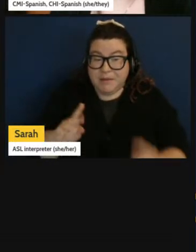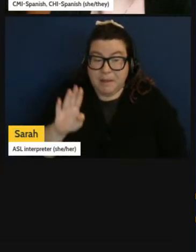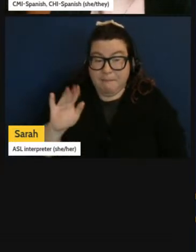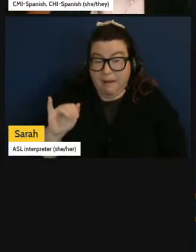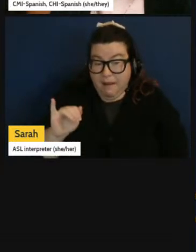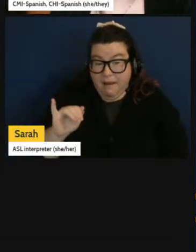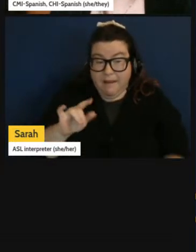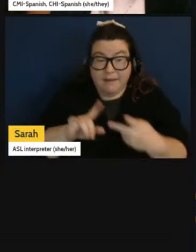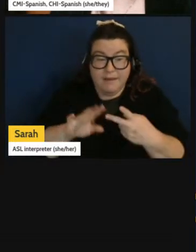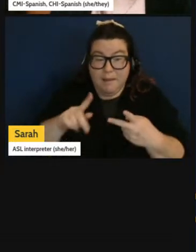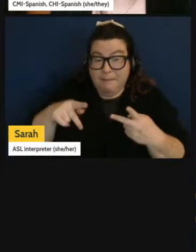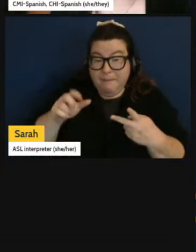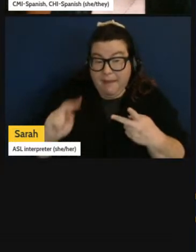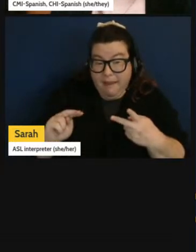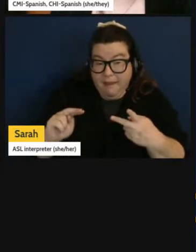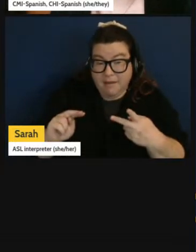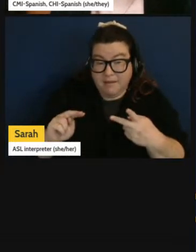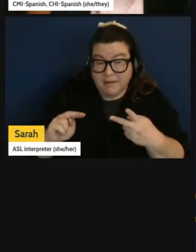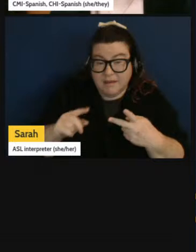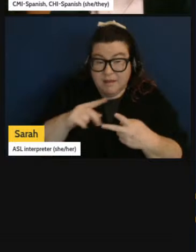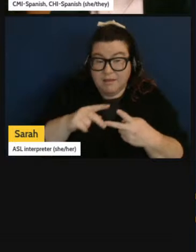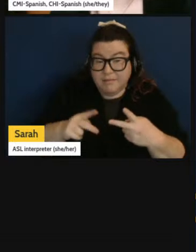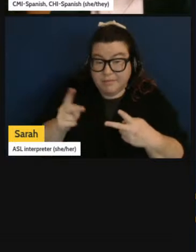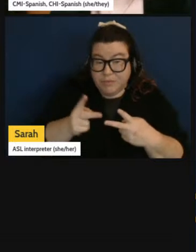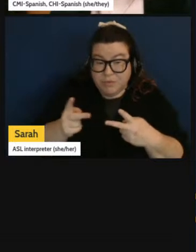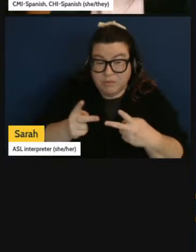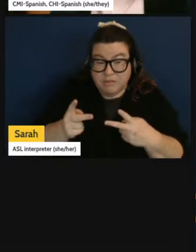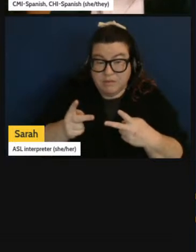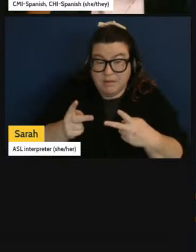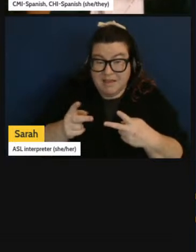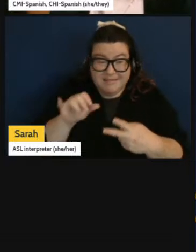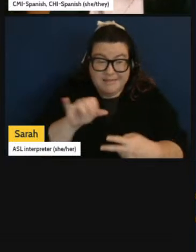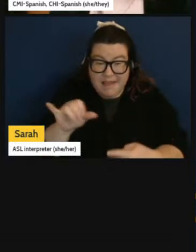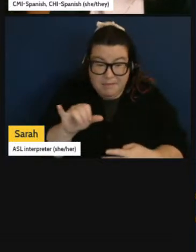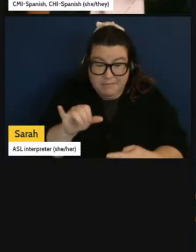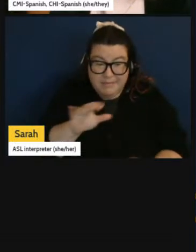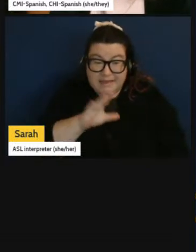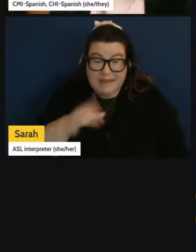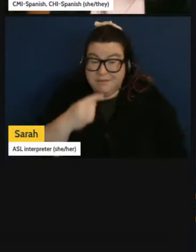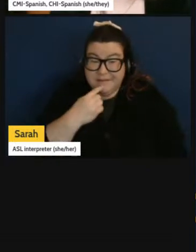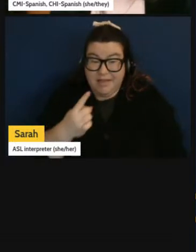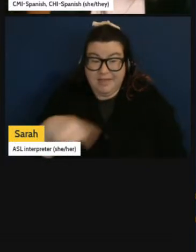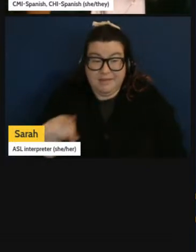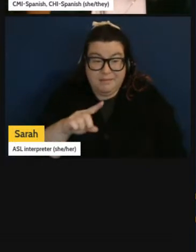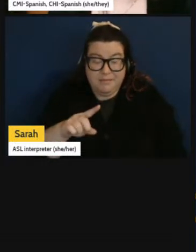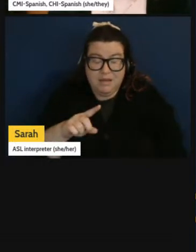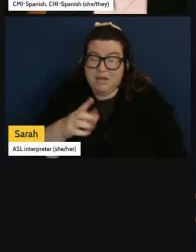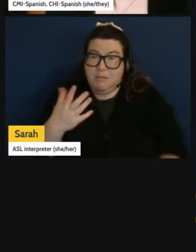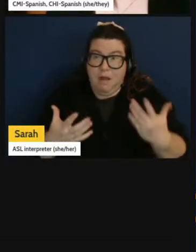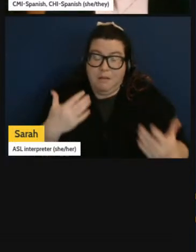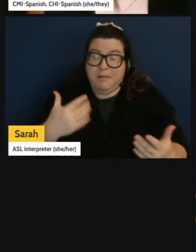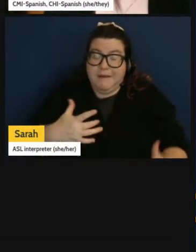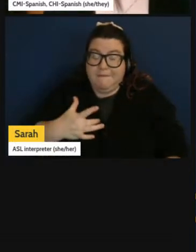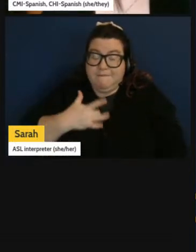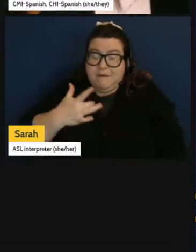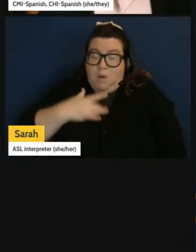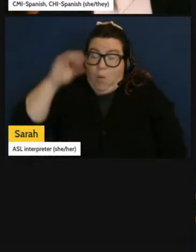or bisexual or pansexual that those are the same thing. They probably have very strong opinions about